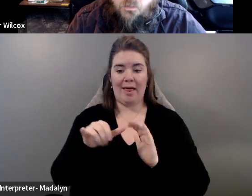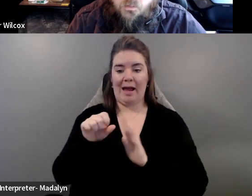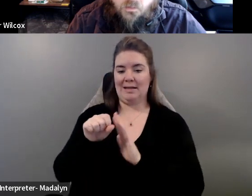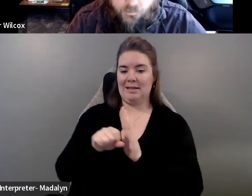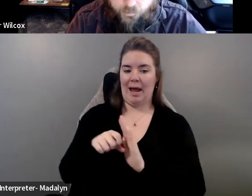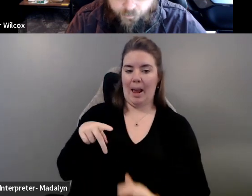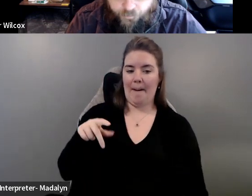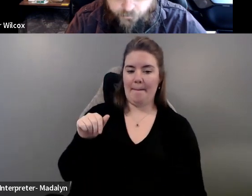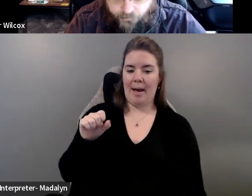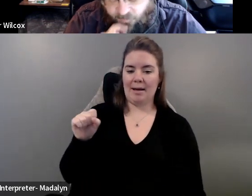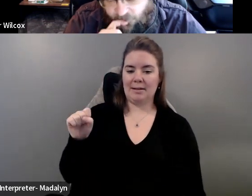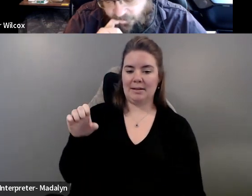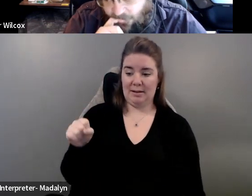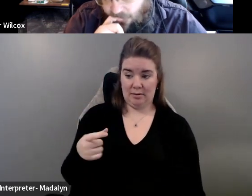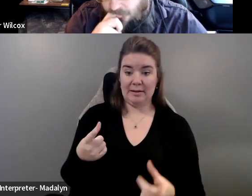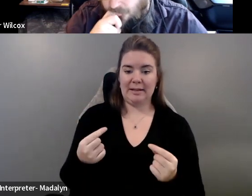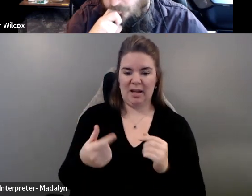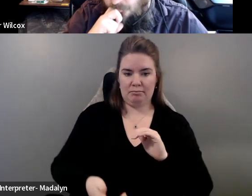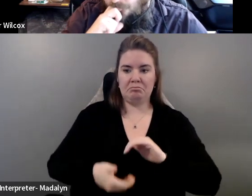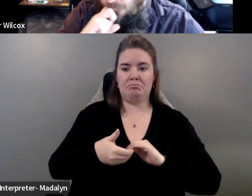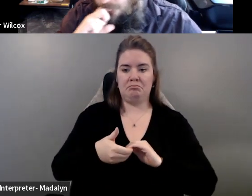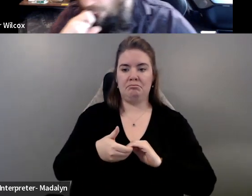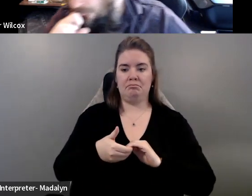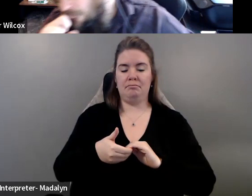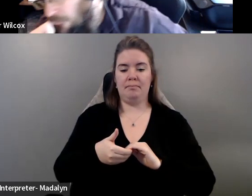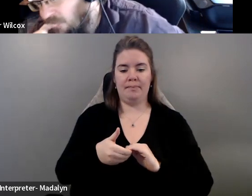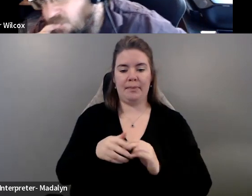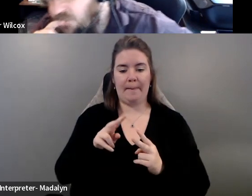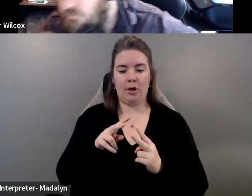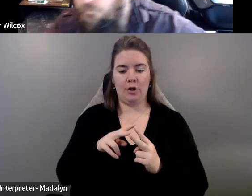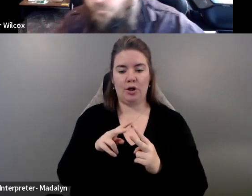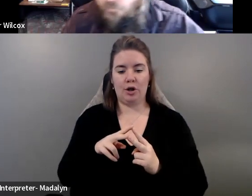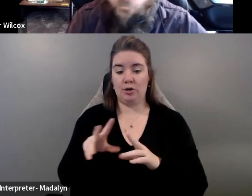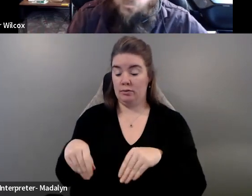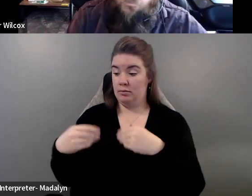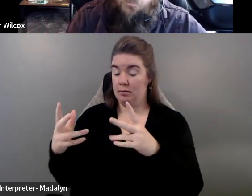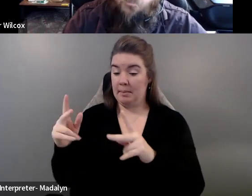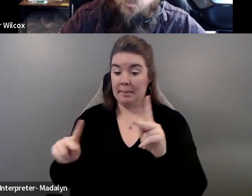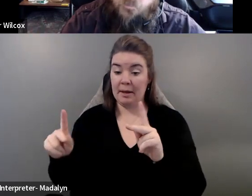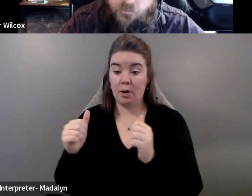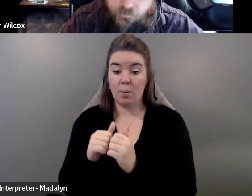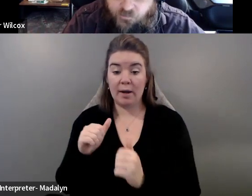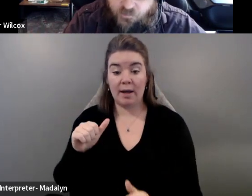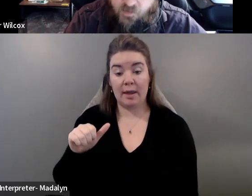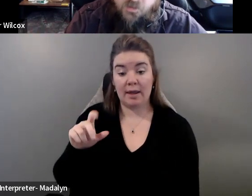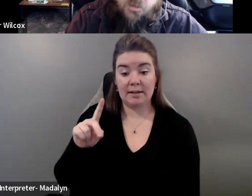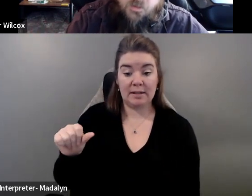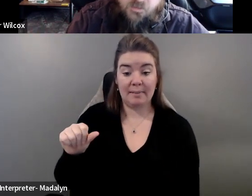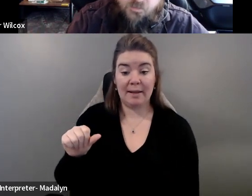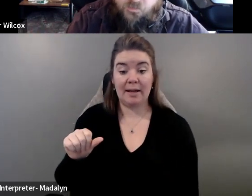did, and where we were able to let people with disabilities and their families come to the event